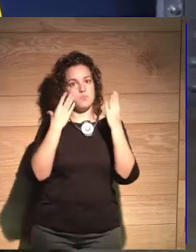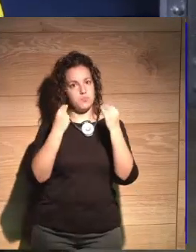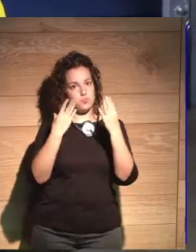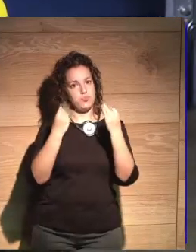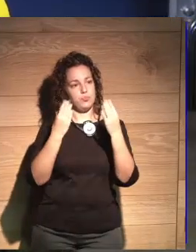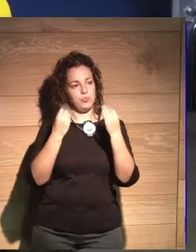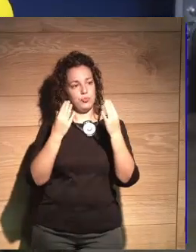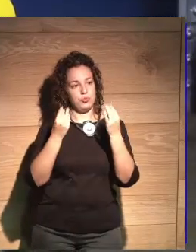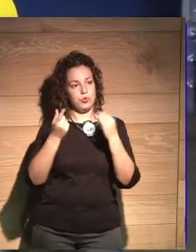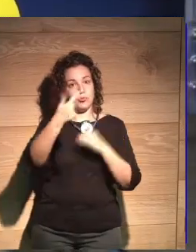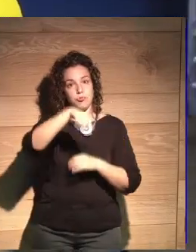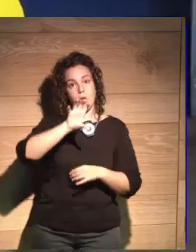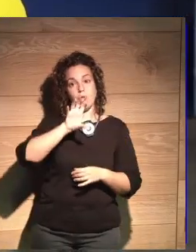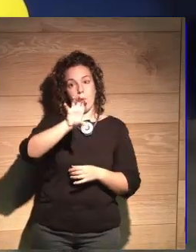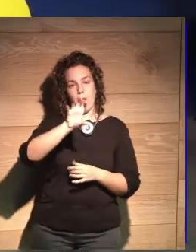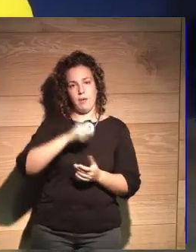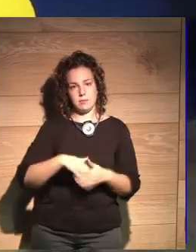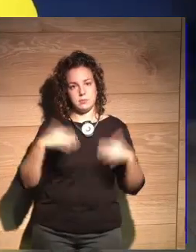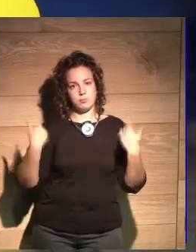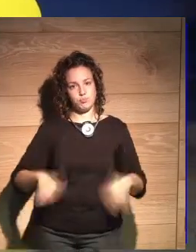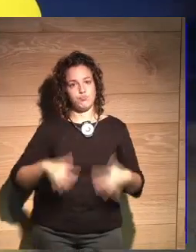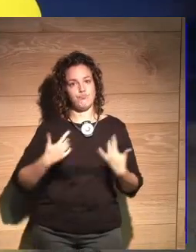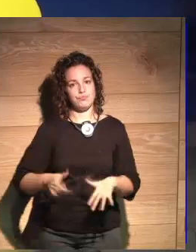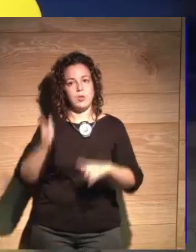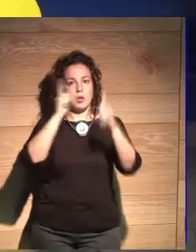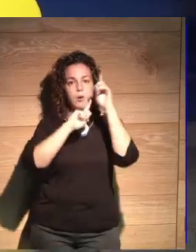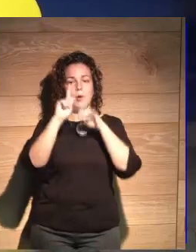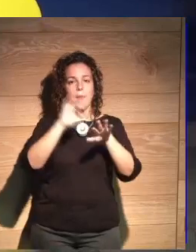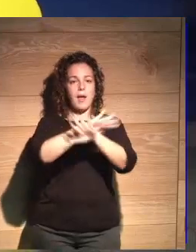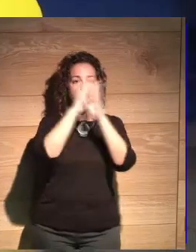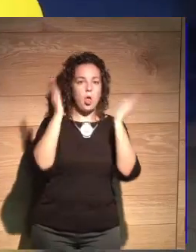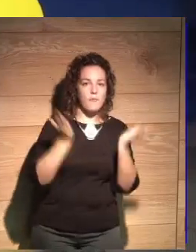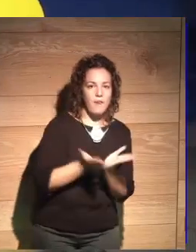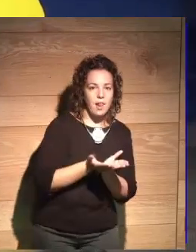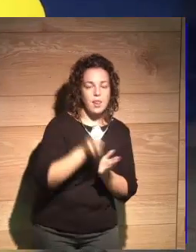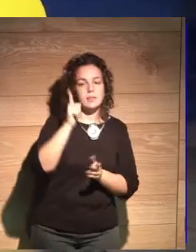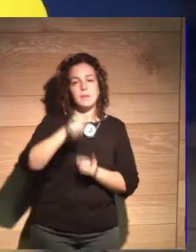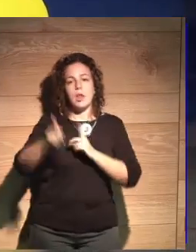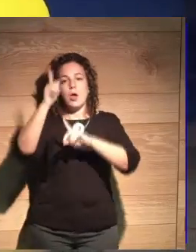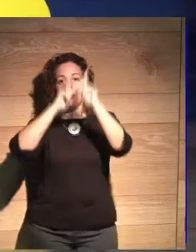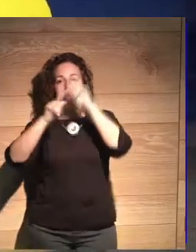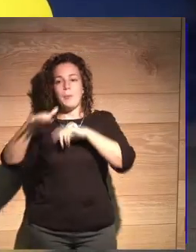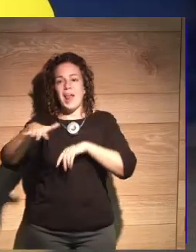In our countries, global problems and local problems in our countries.